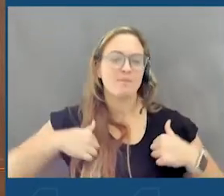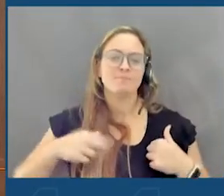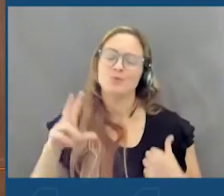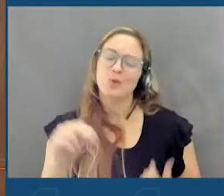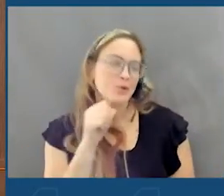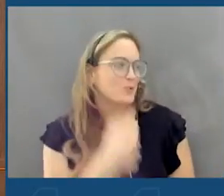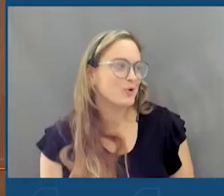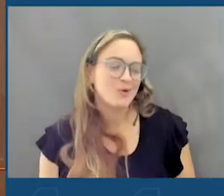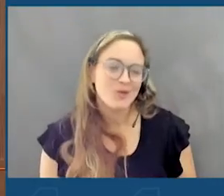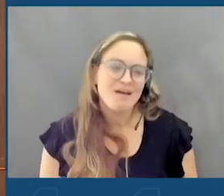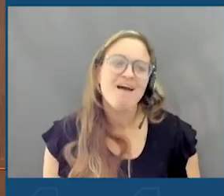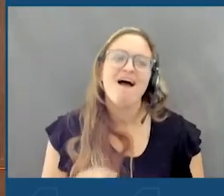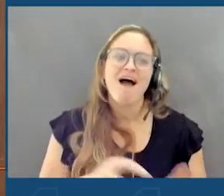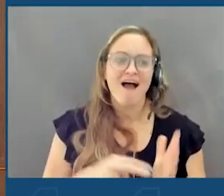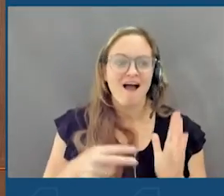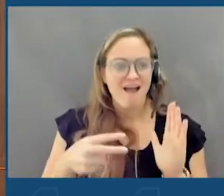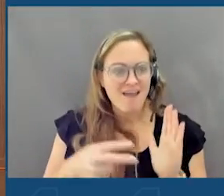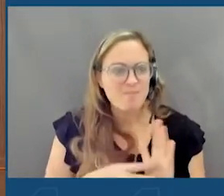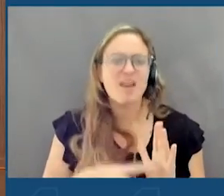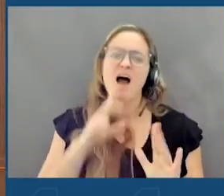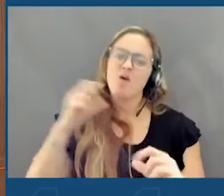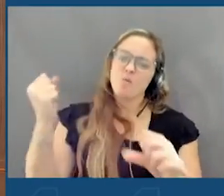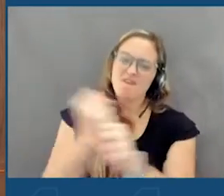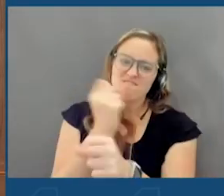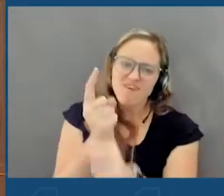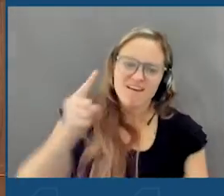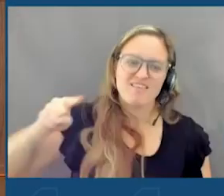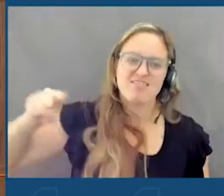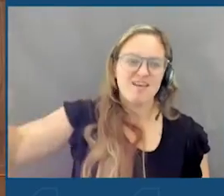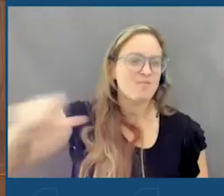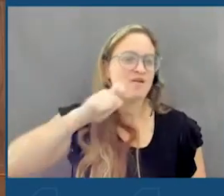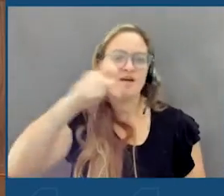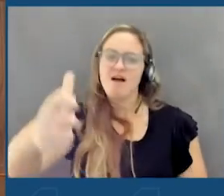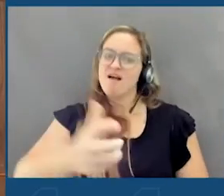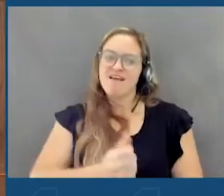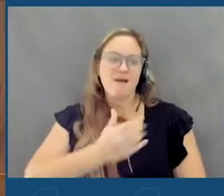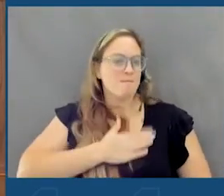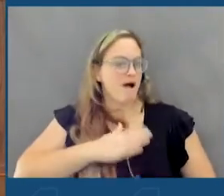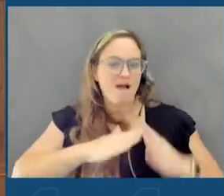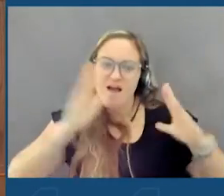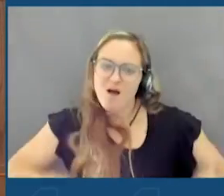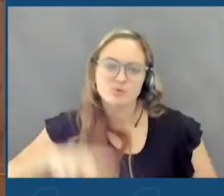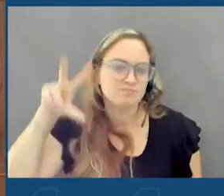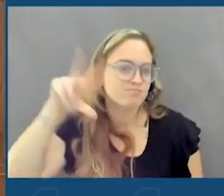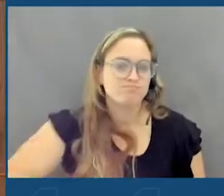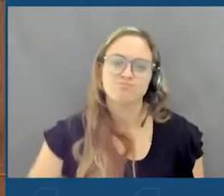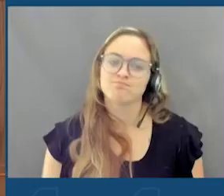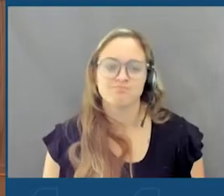I mean that I was going to fight them. They were not going to get that home. They're not going to get her home.